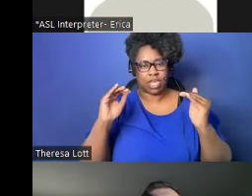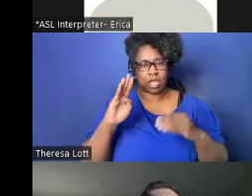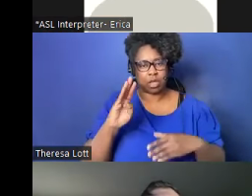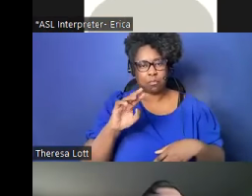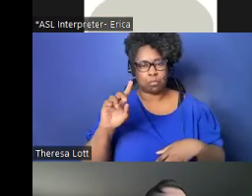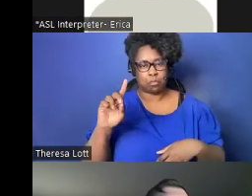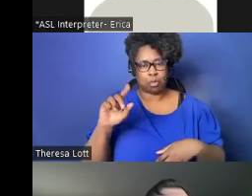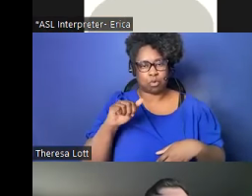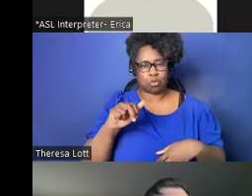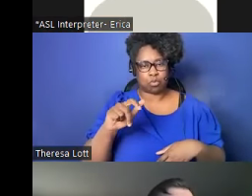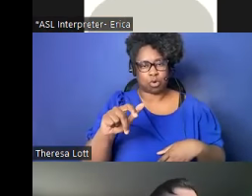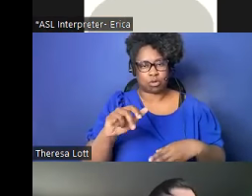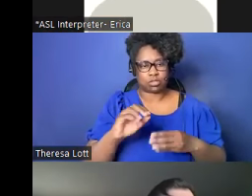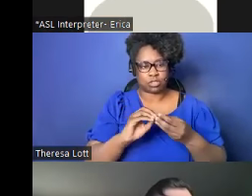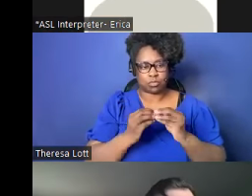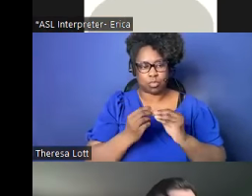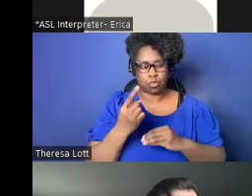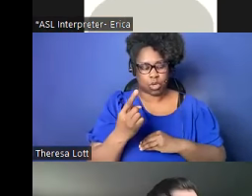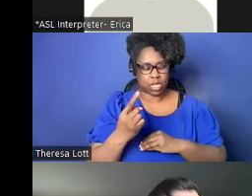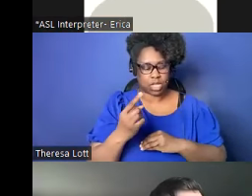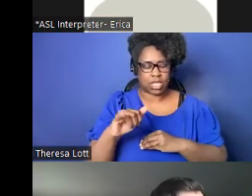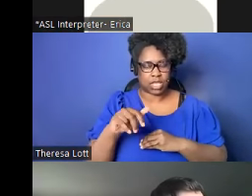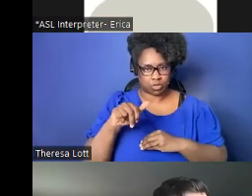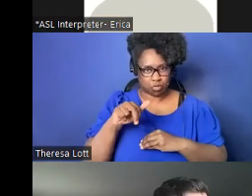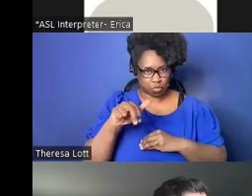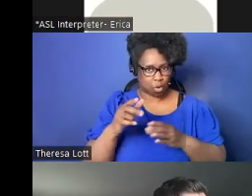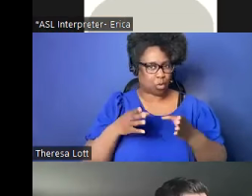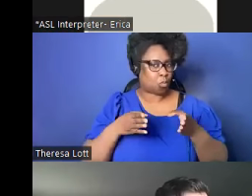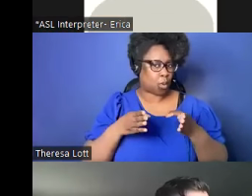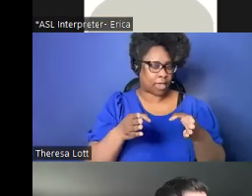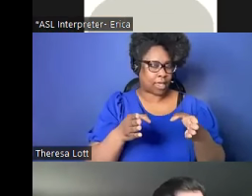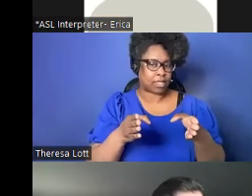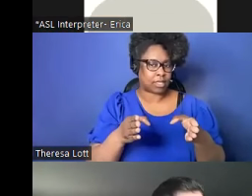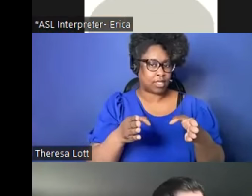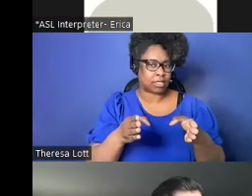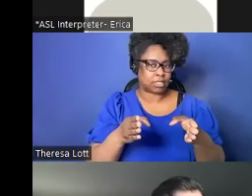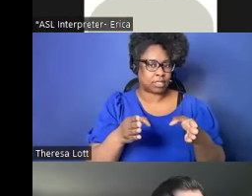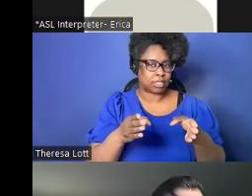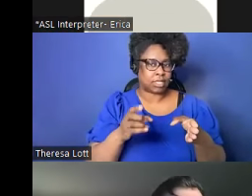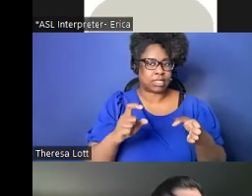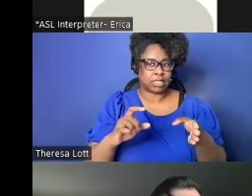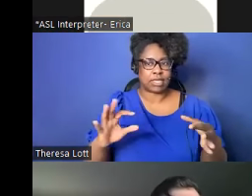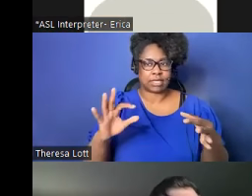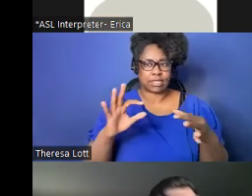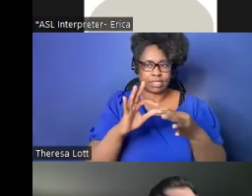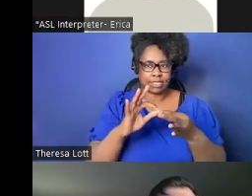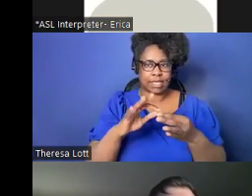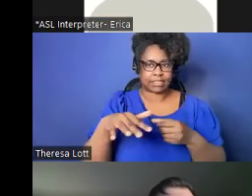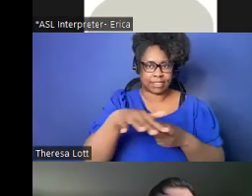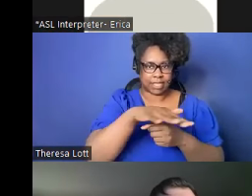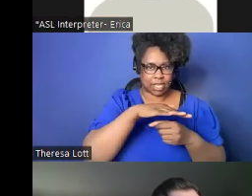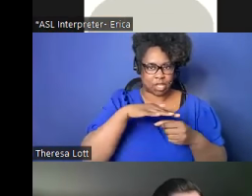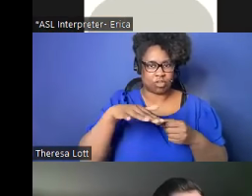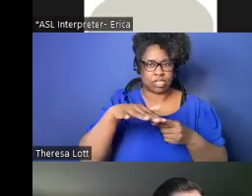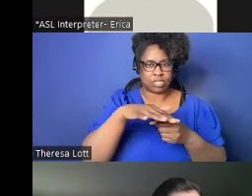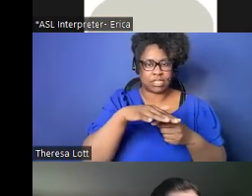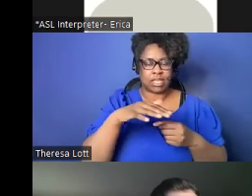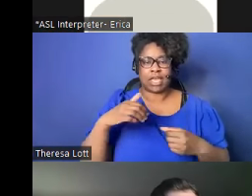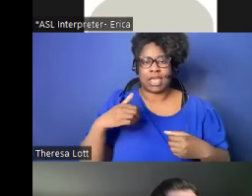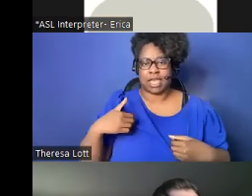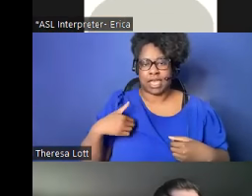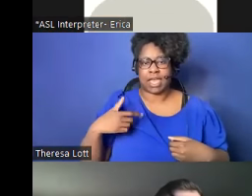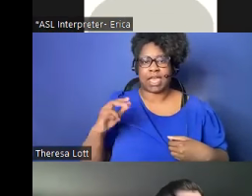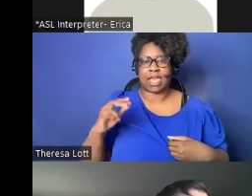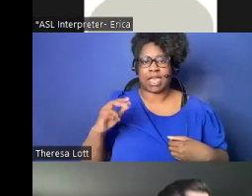that not only would be a walkway to connect the area, but also could have native